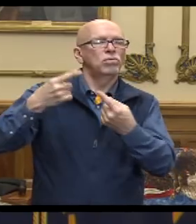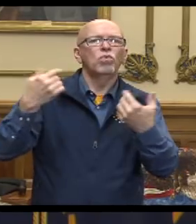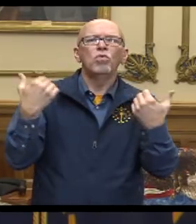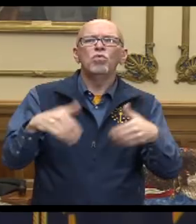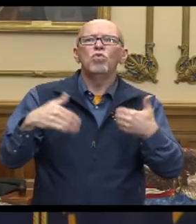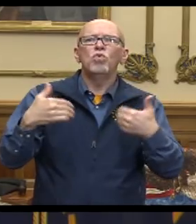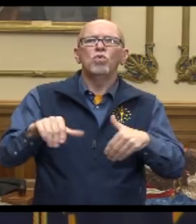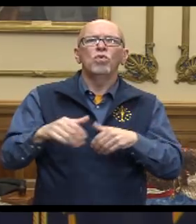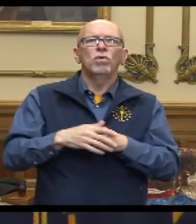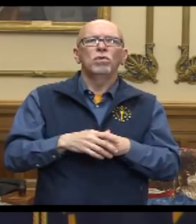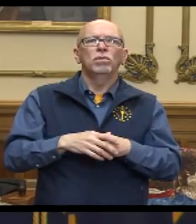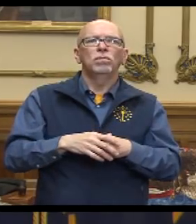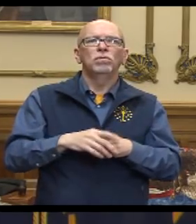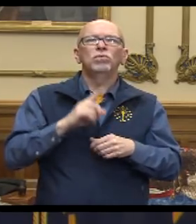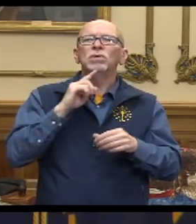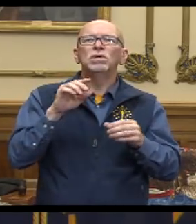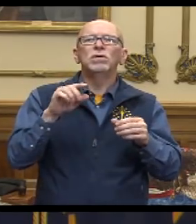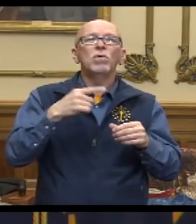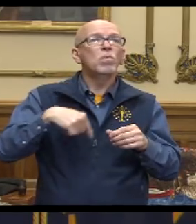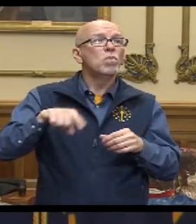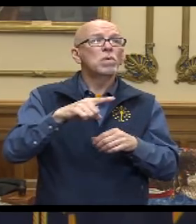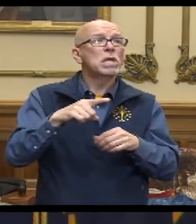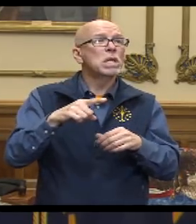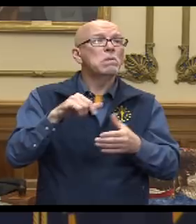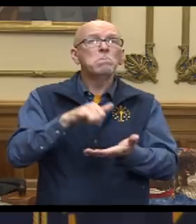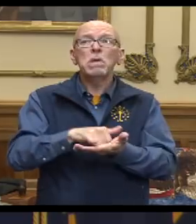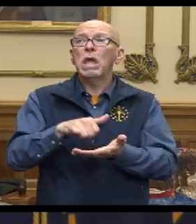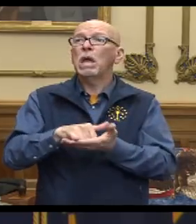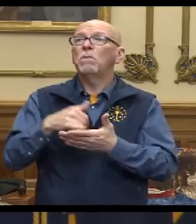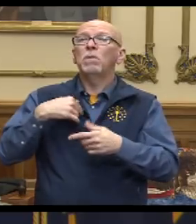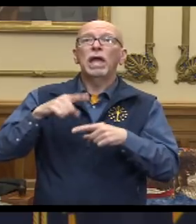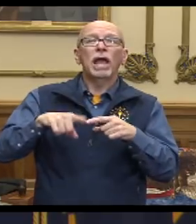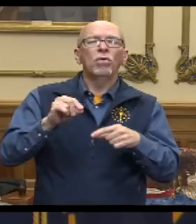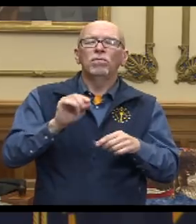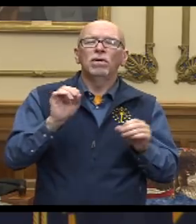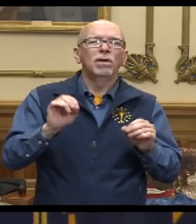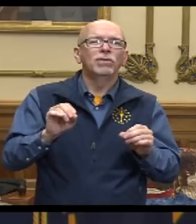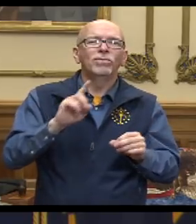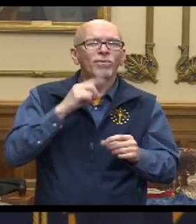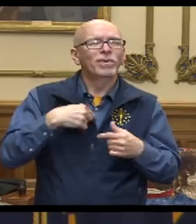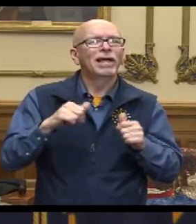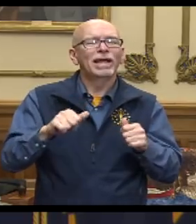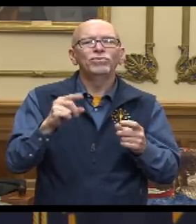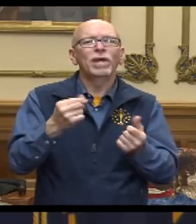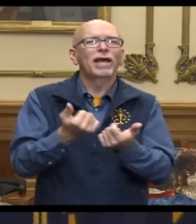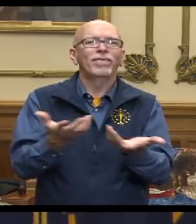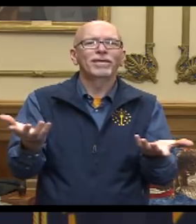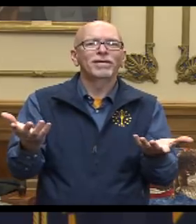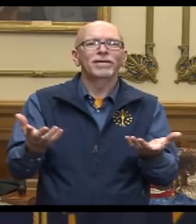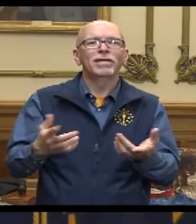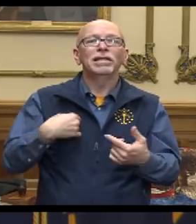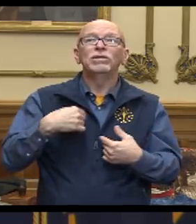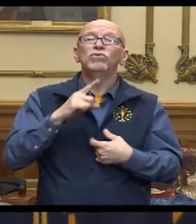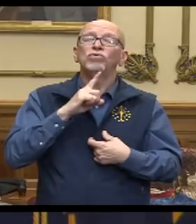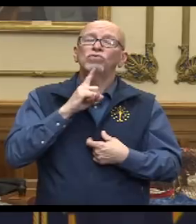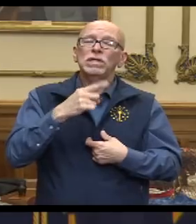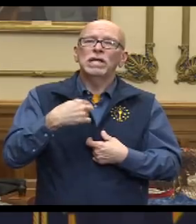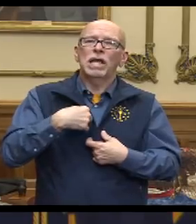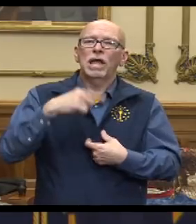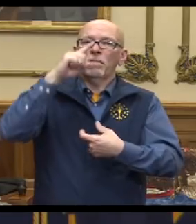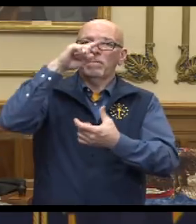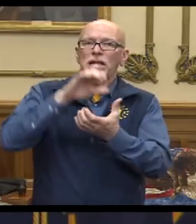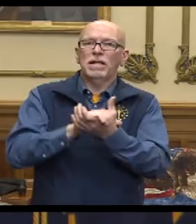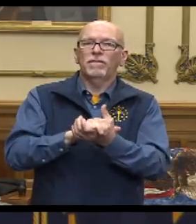is nothing we cannot do when we work together. And I truly believe, because